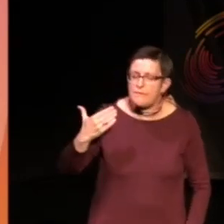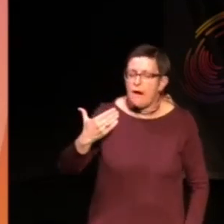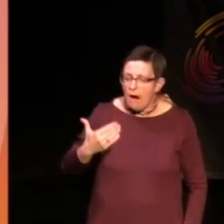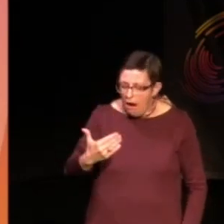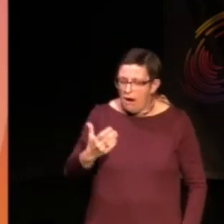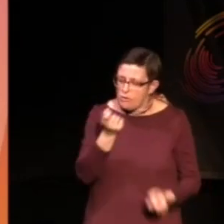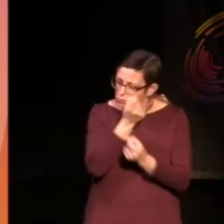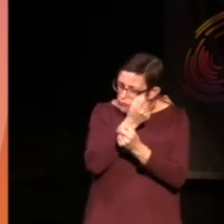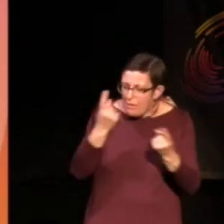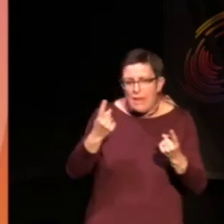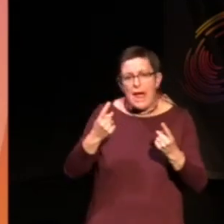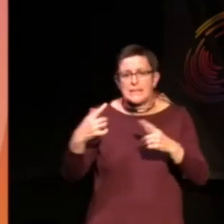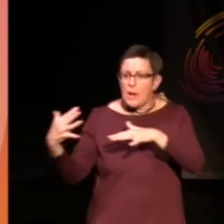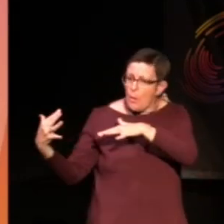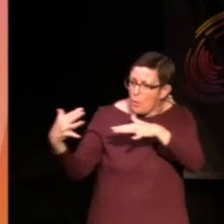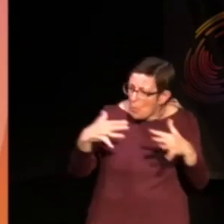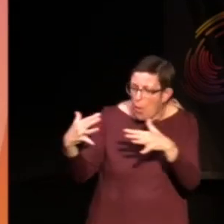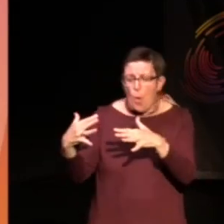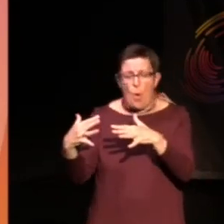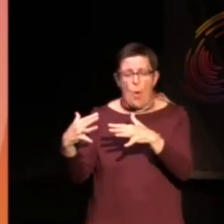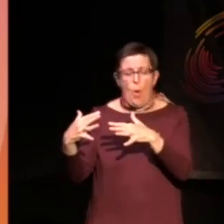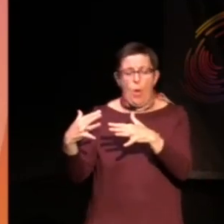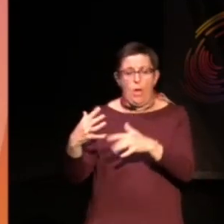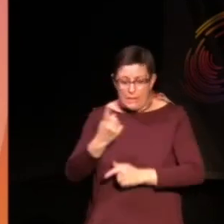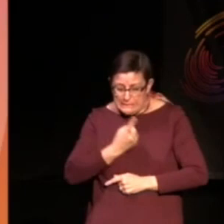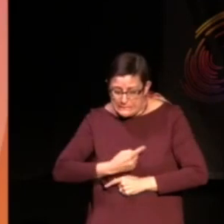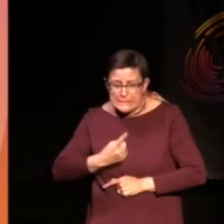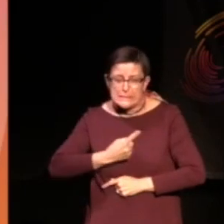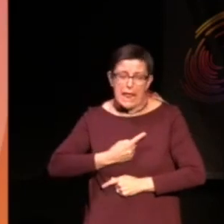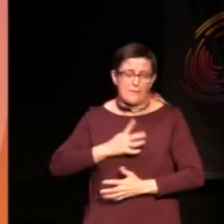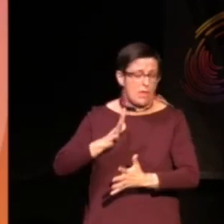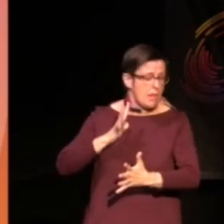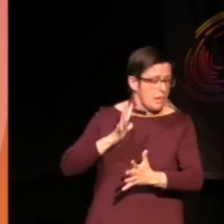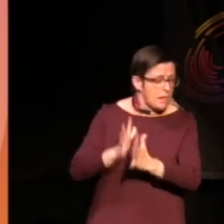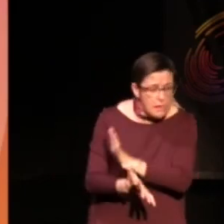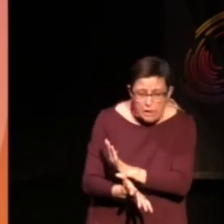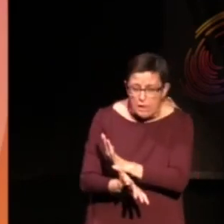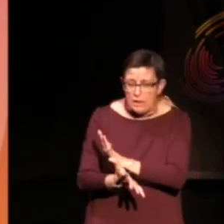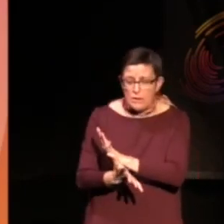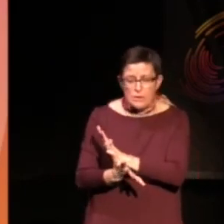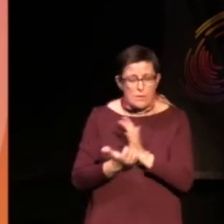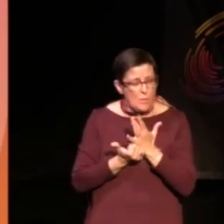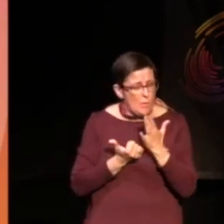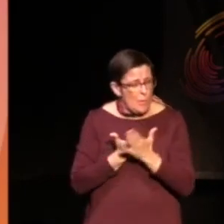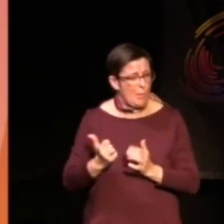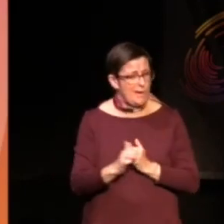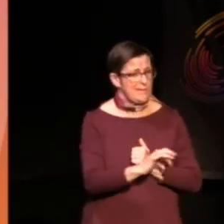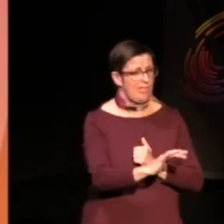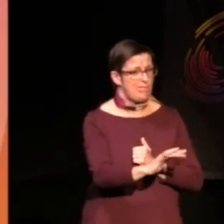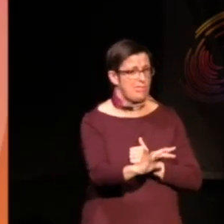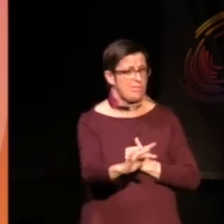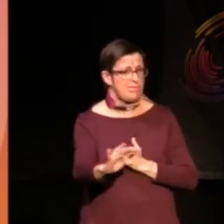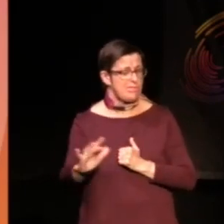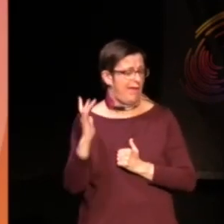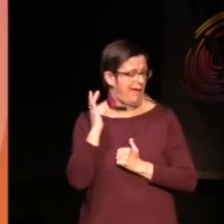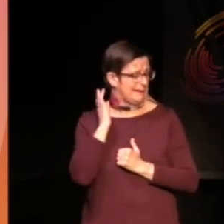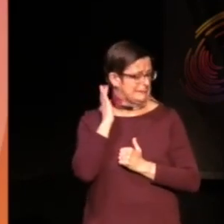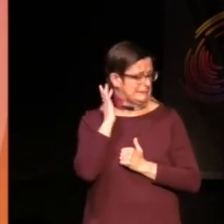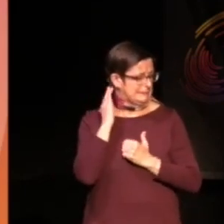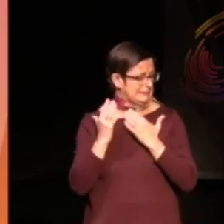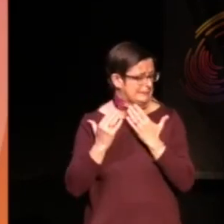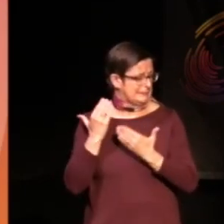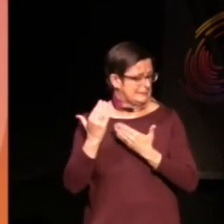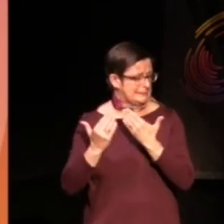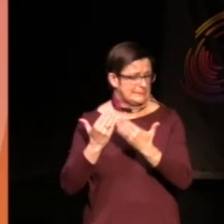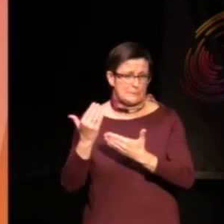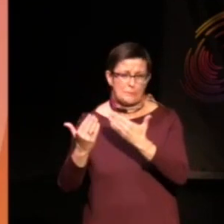war, self-destruction, and jingoism always kept beating somewhere in the background of modernity,